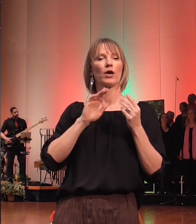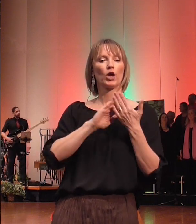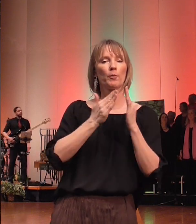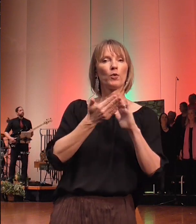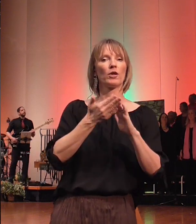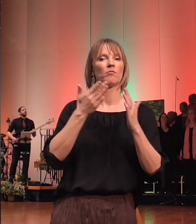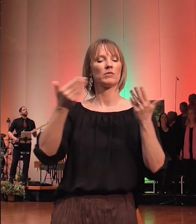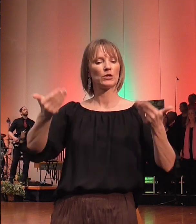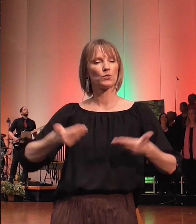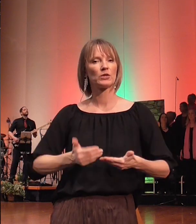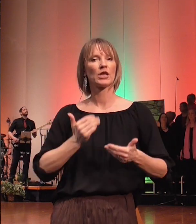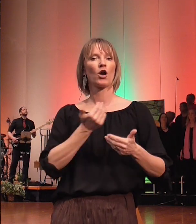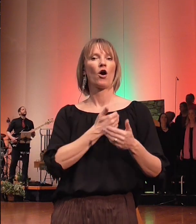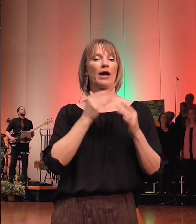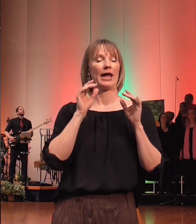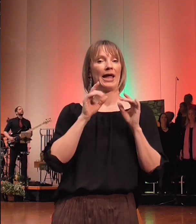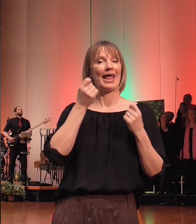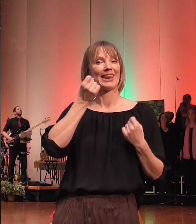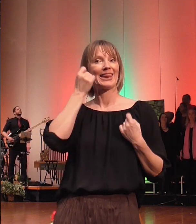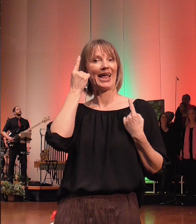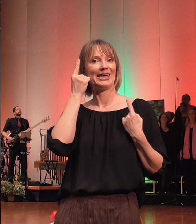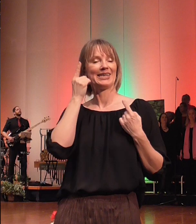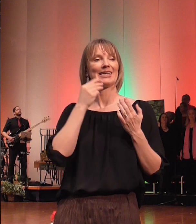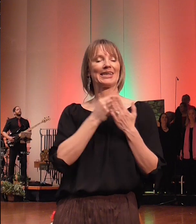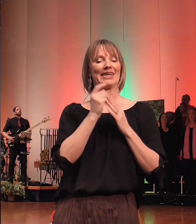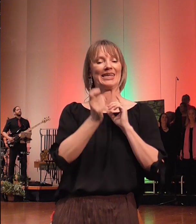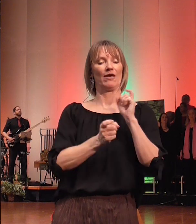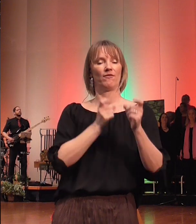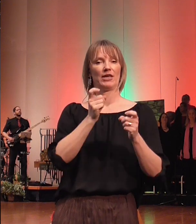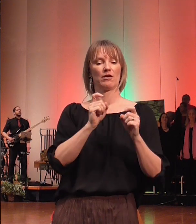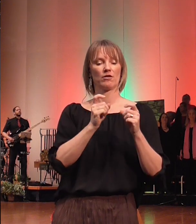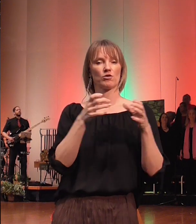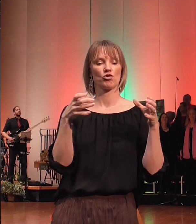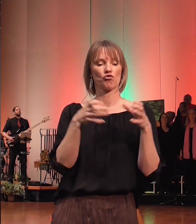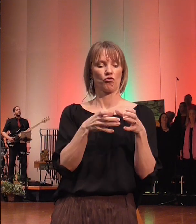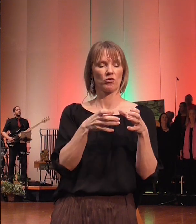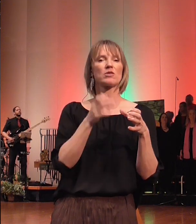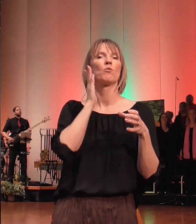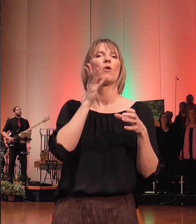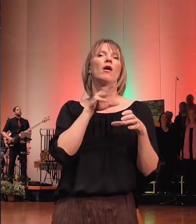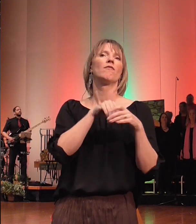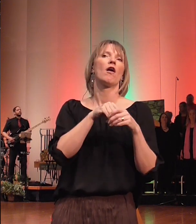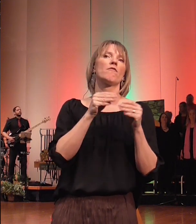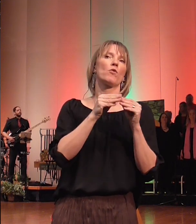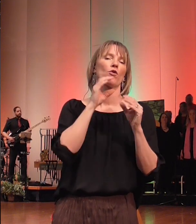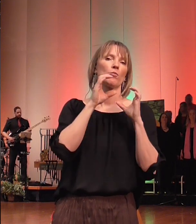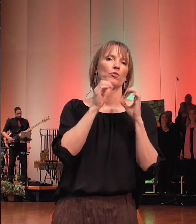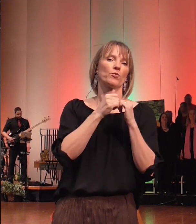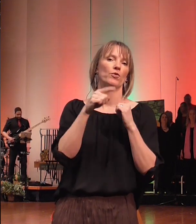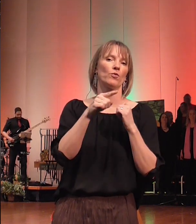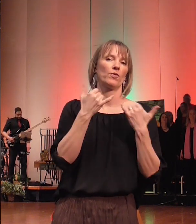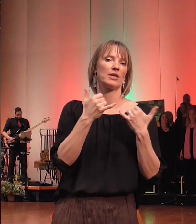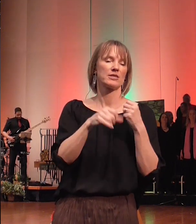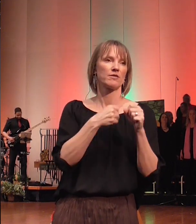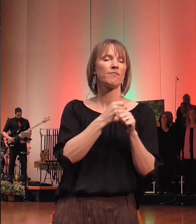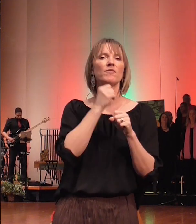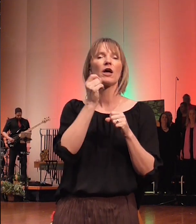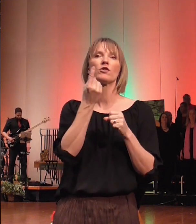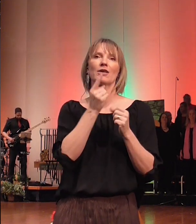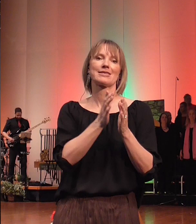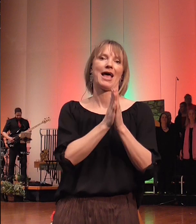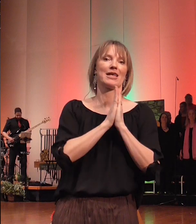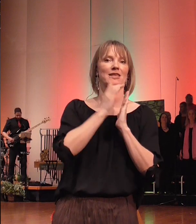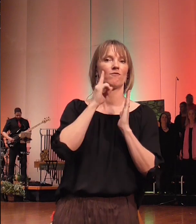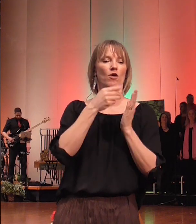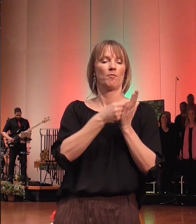introducing what we're calling our Enlightened Giving Circles, and it's going to involve a lot more communications with you this year. It's not just about asking you for